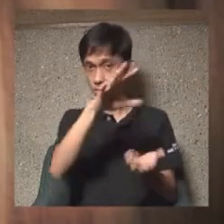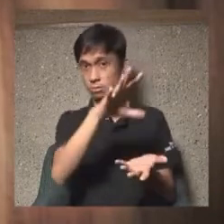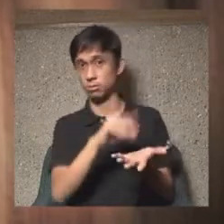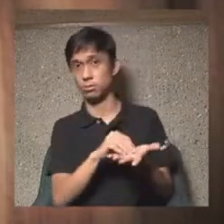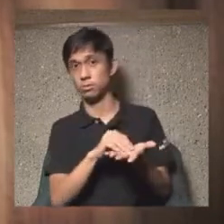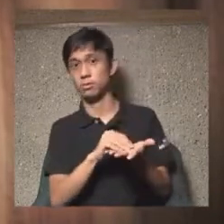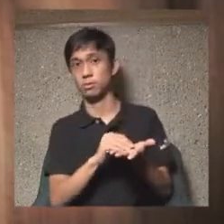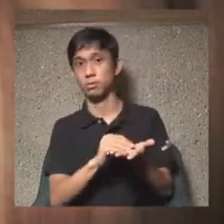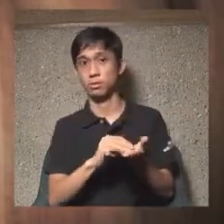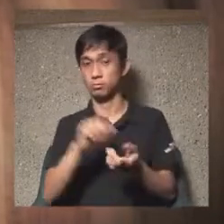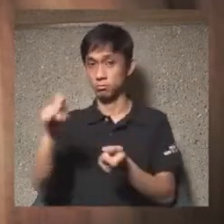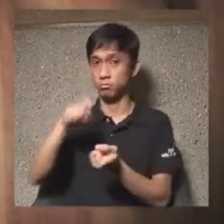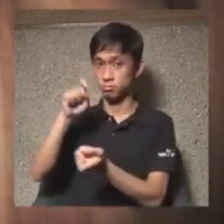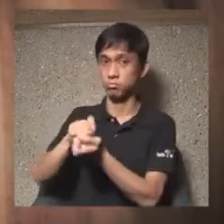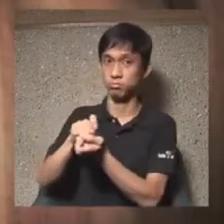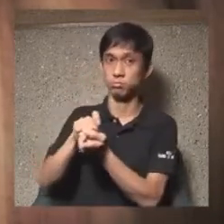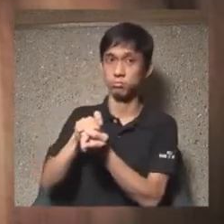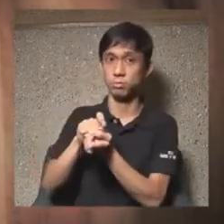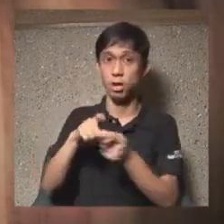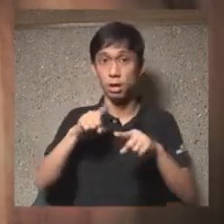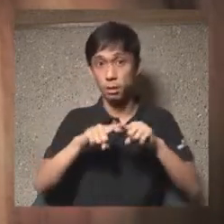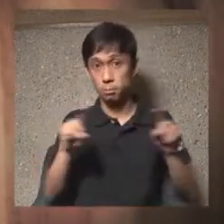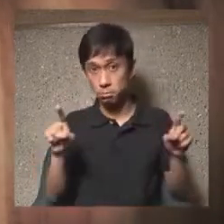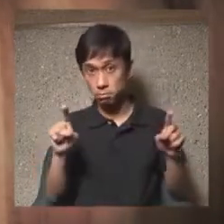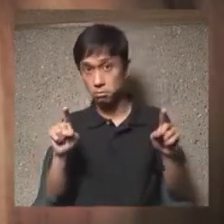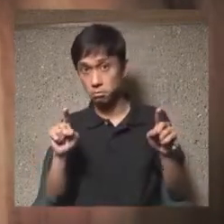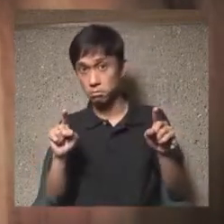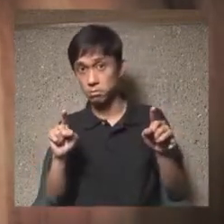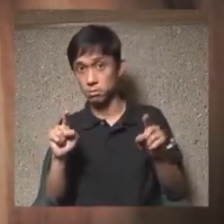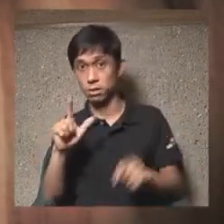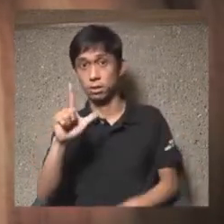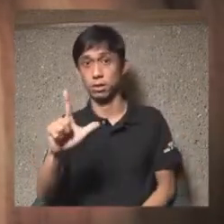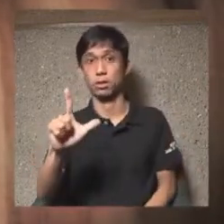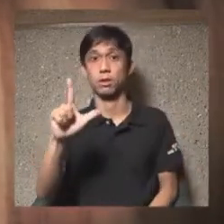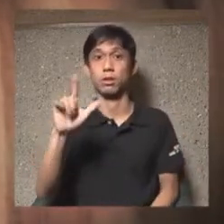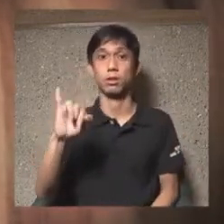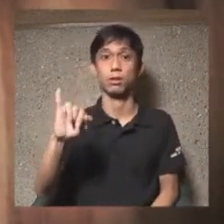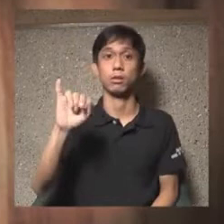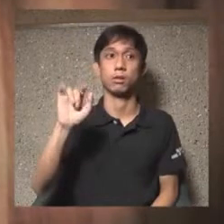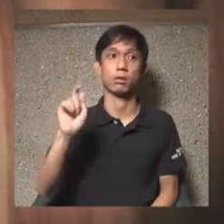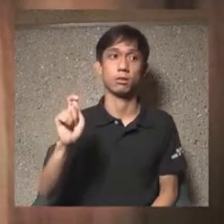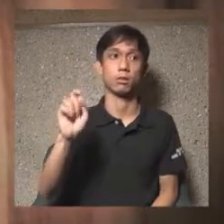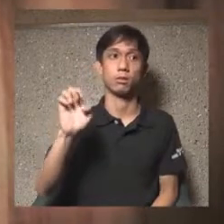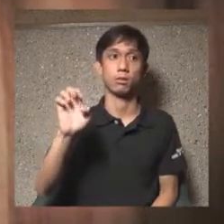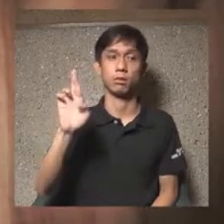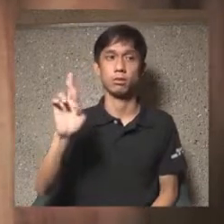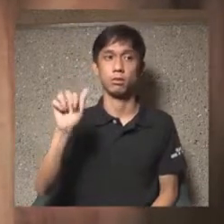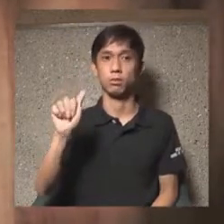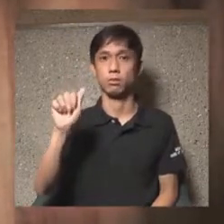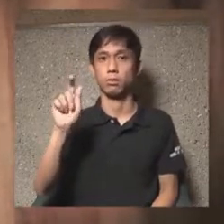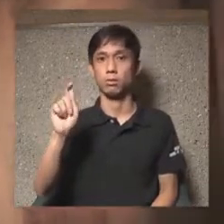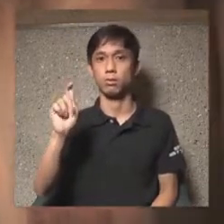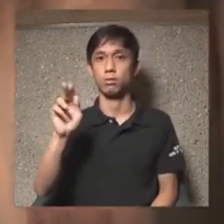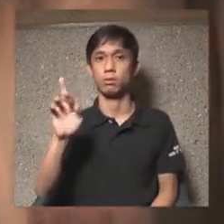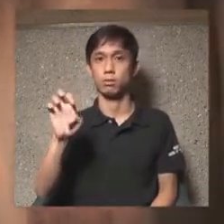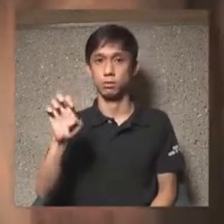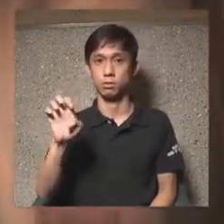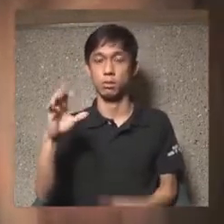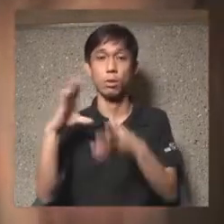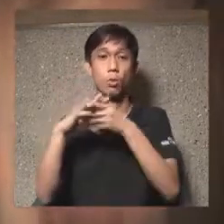literary piece. It's literature. Don't take it literally. Okay? You can read it not literally,